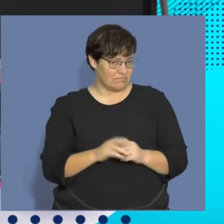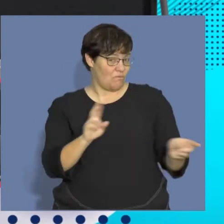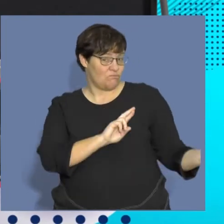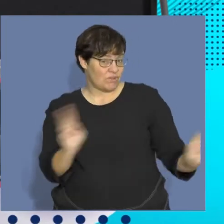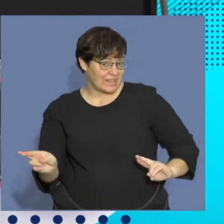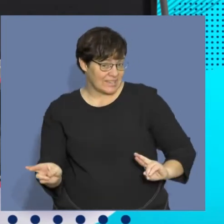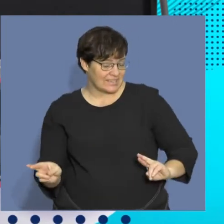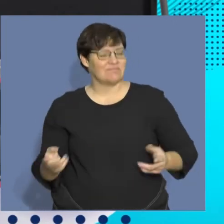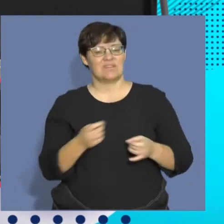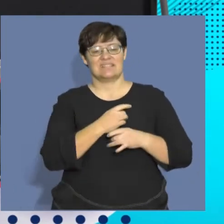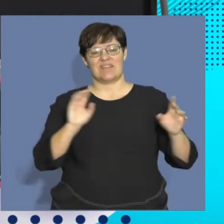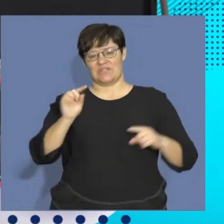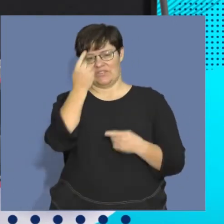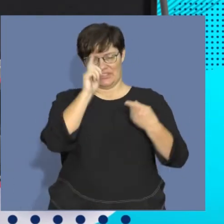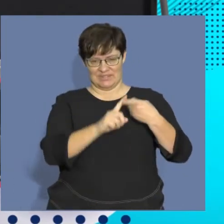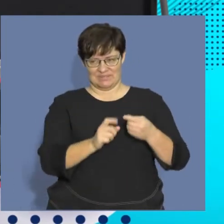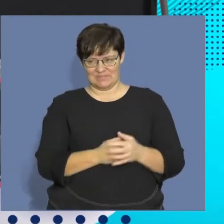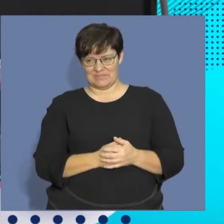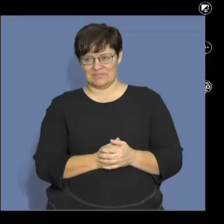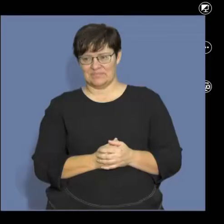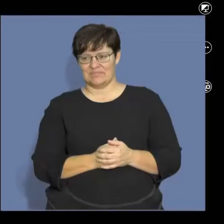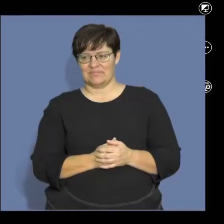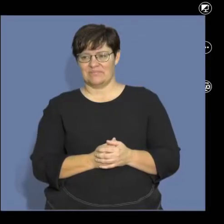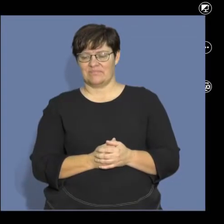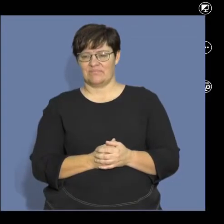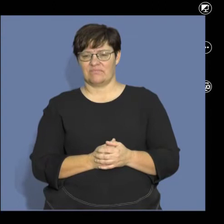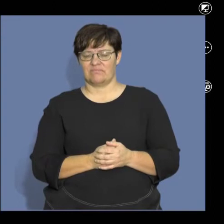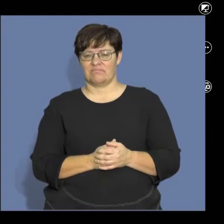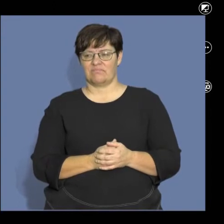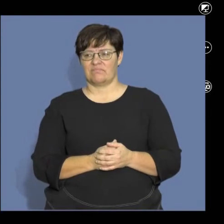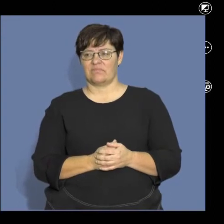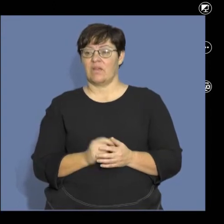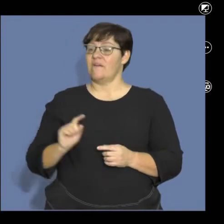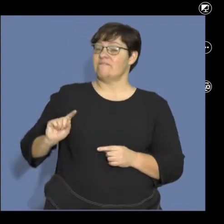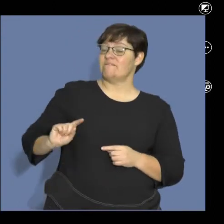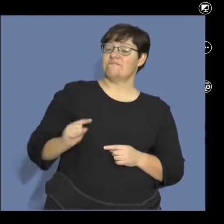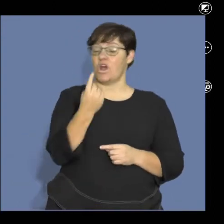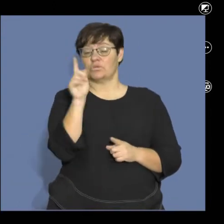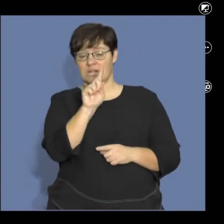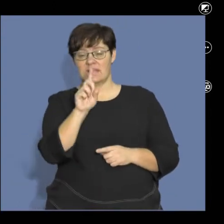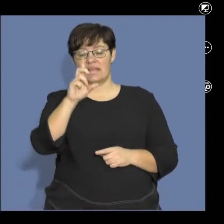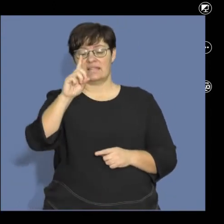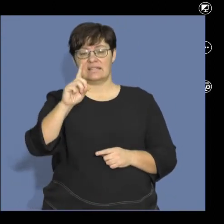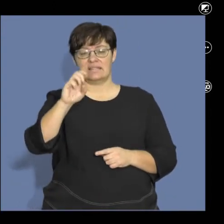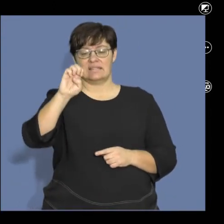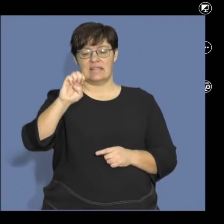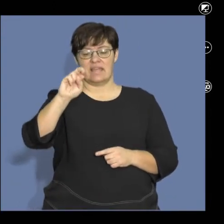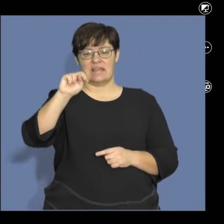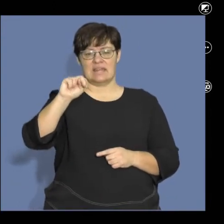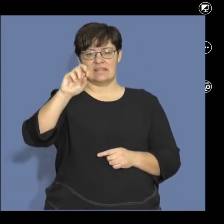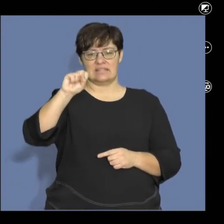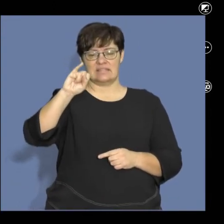about. Are you ready? Let's start with our first one. We're going to go to our very first one, which is